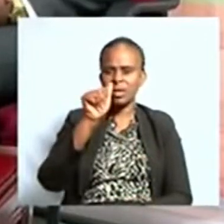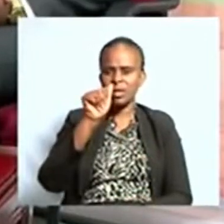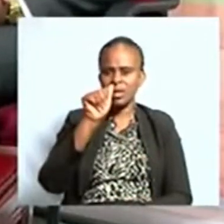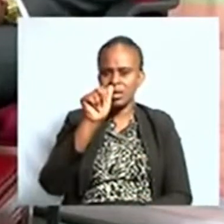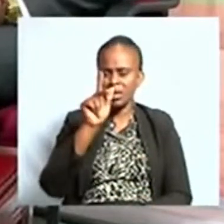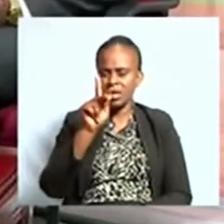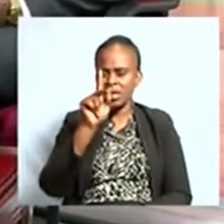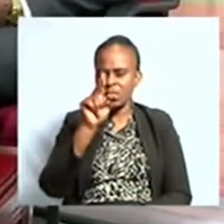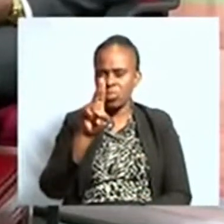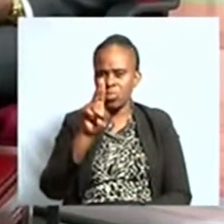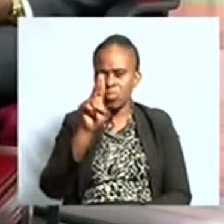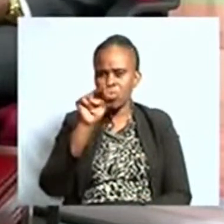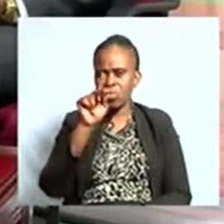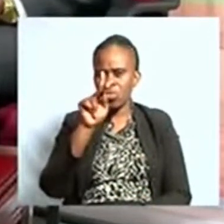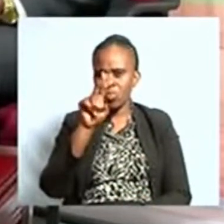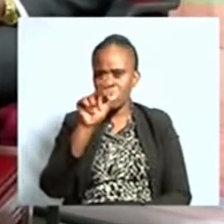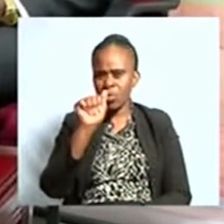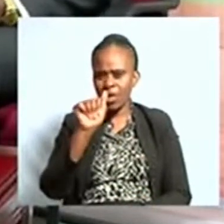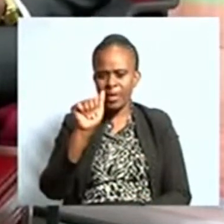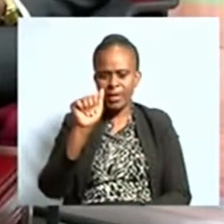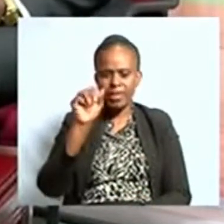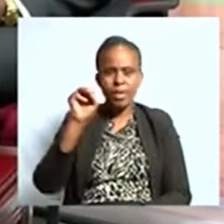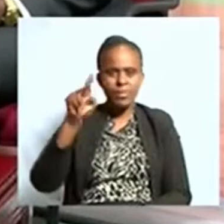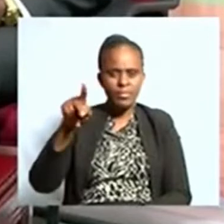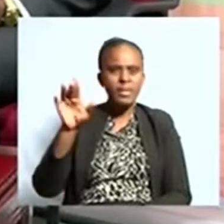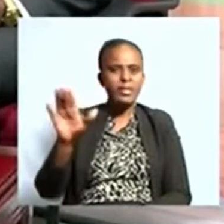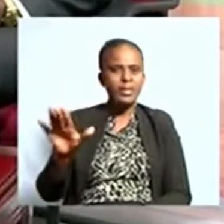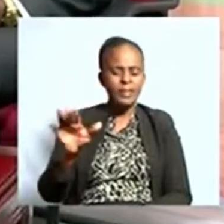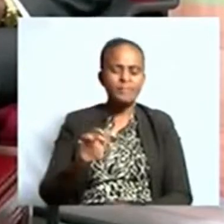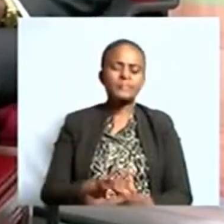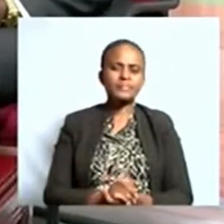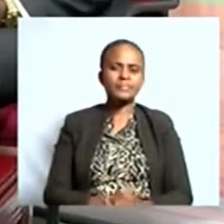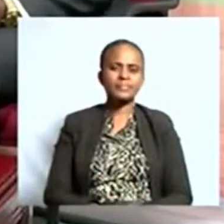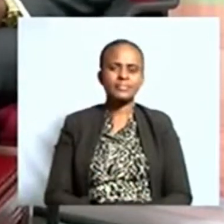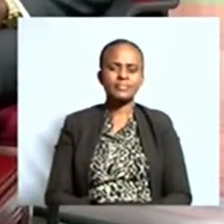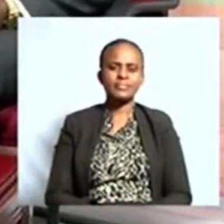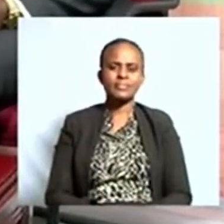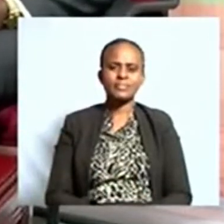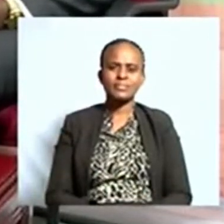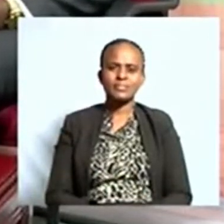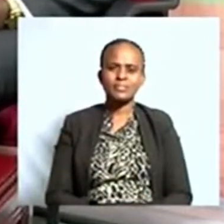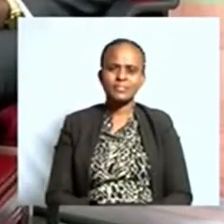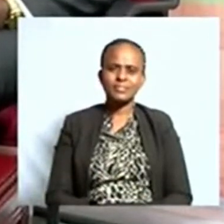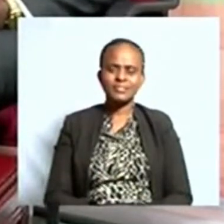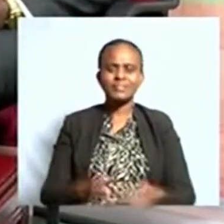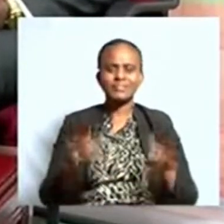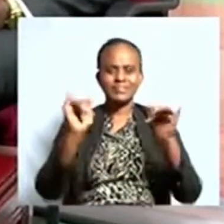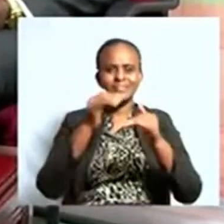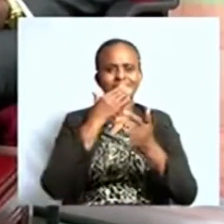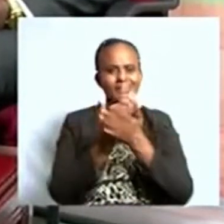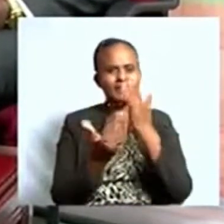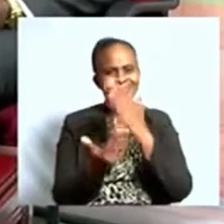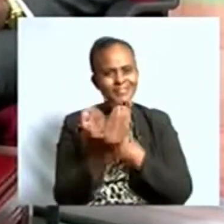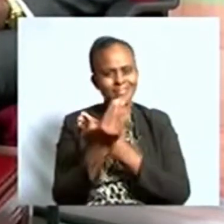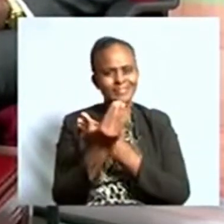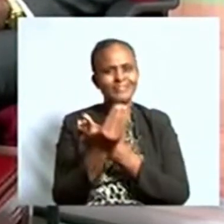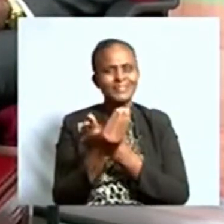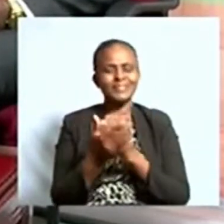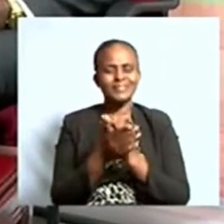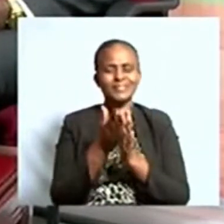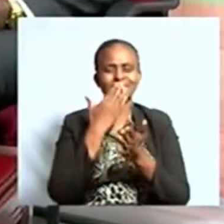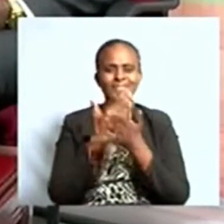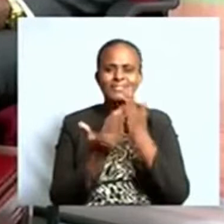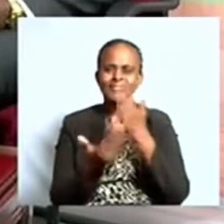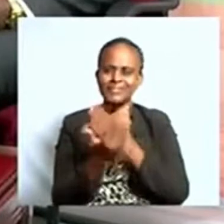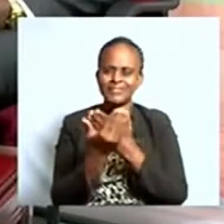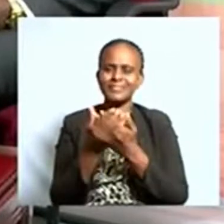with your question or contribution. The area member of parliament, your MP is here with us. Yes, please. Good morning, Honorable Minister. Good morning,